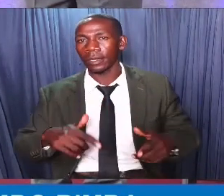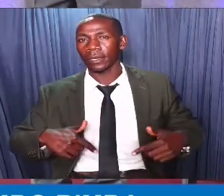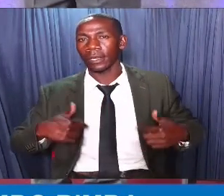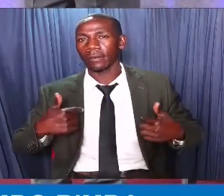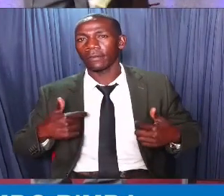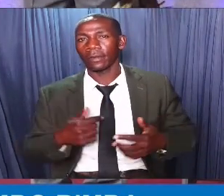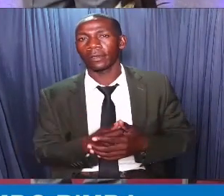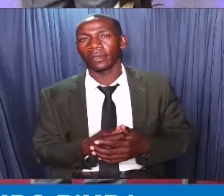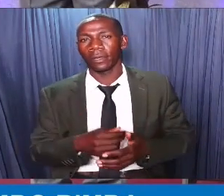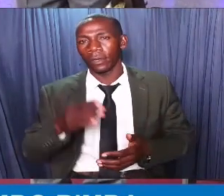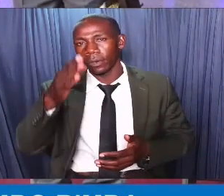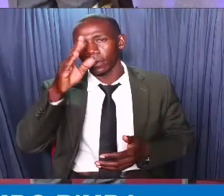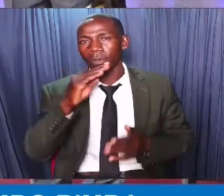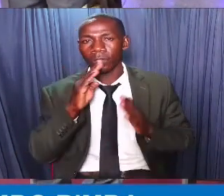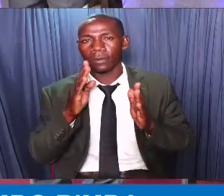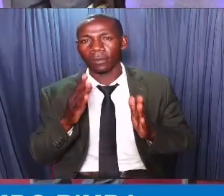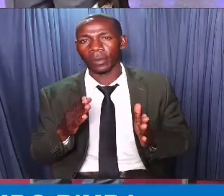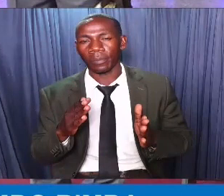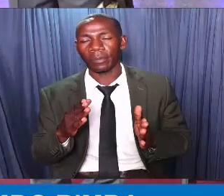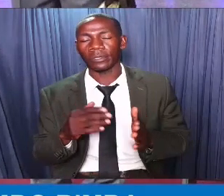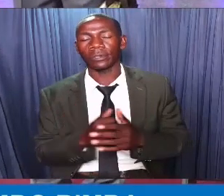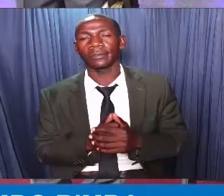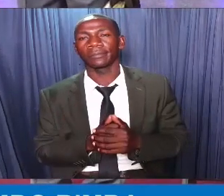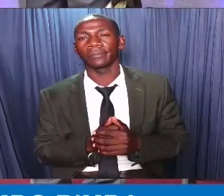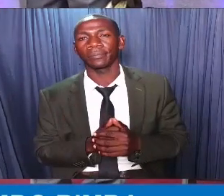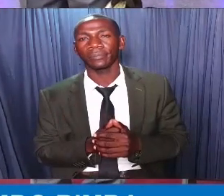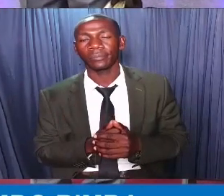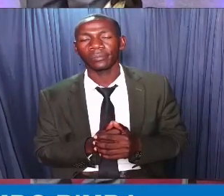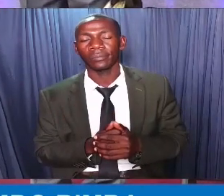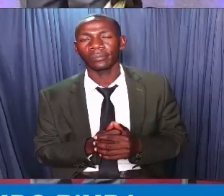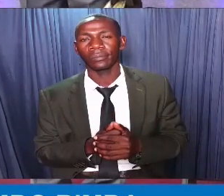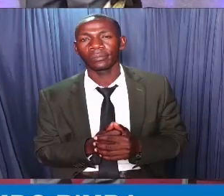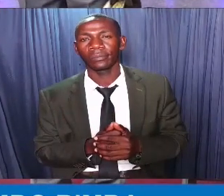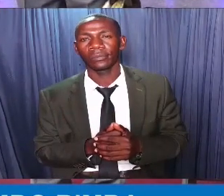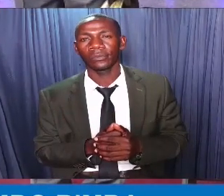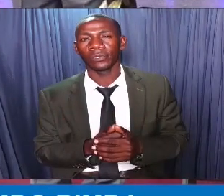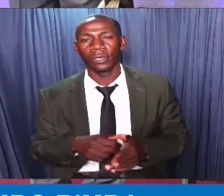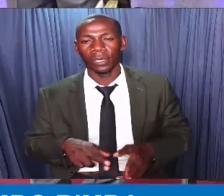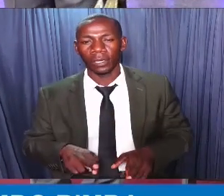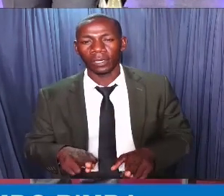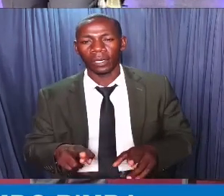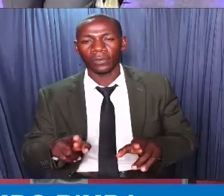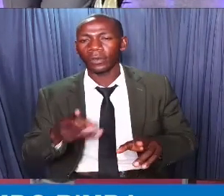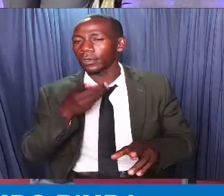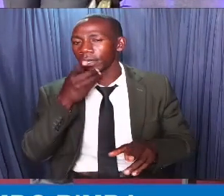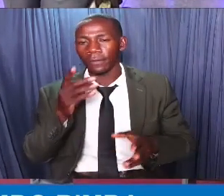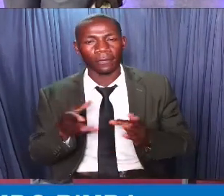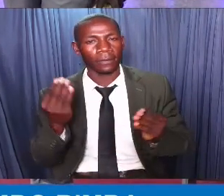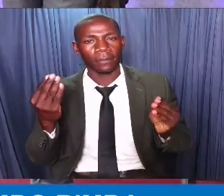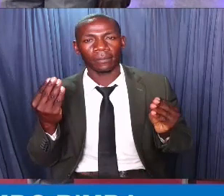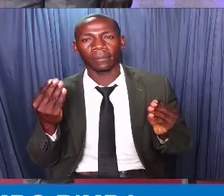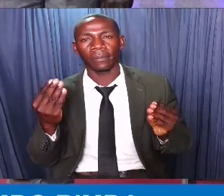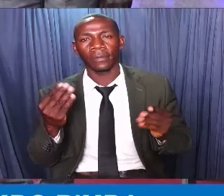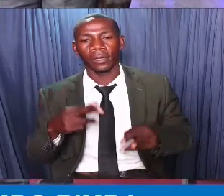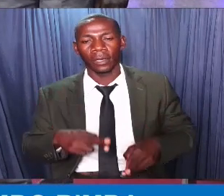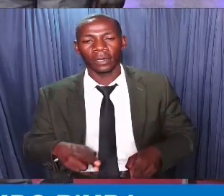tribulation in their bodies. Maana Mungu hana upendeleo. Because God is no respect of persons. Mto haukauki ghafla. One is not saved.